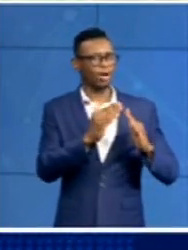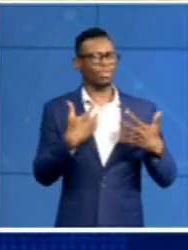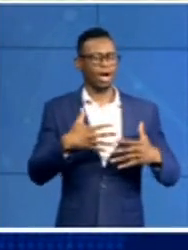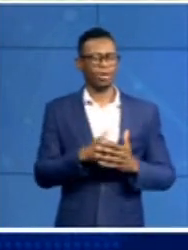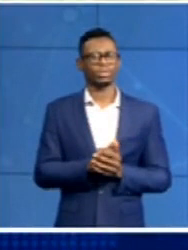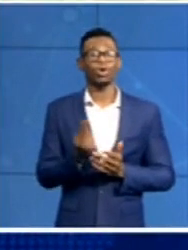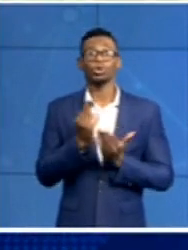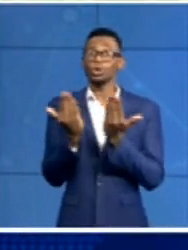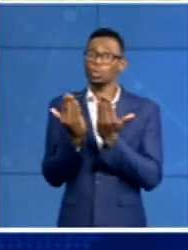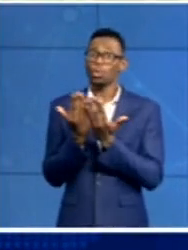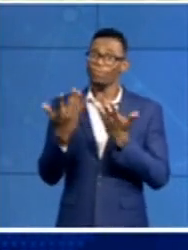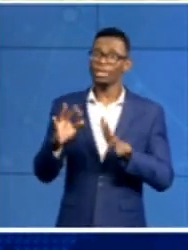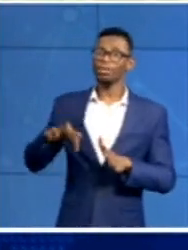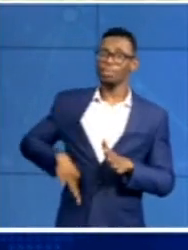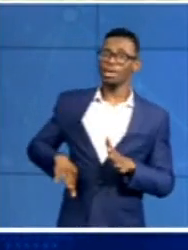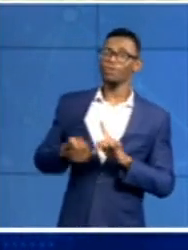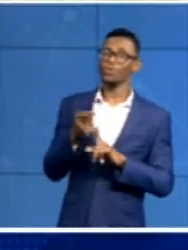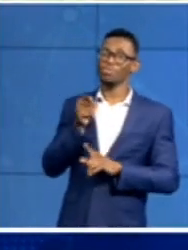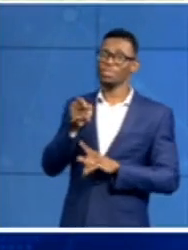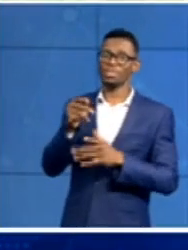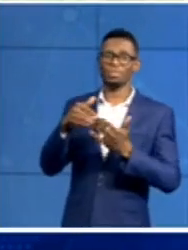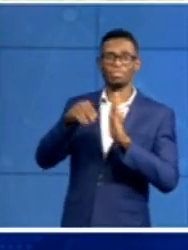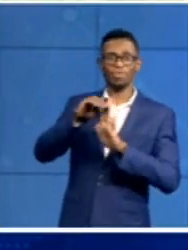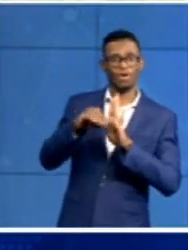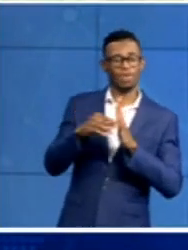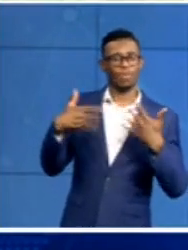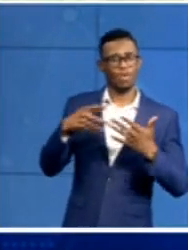Lutendo, thank you so much for bringing this very special